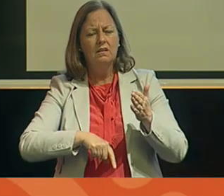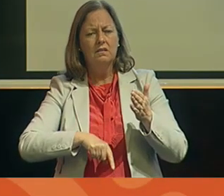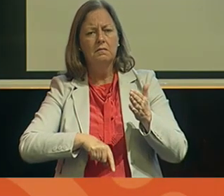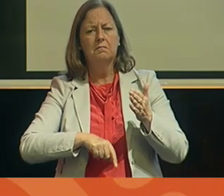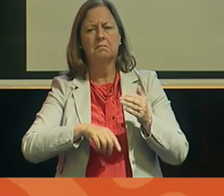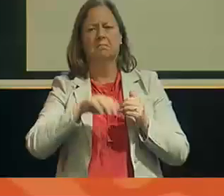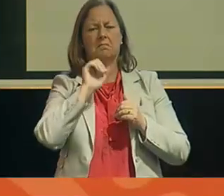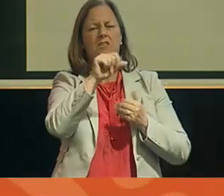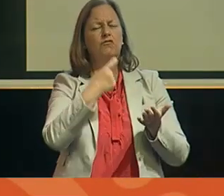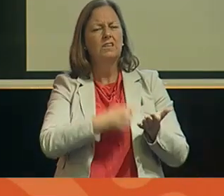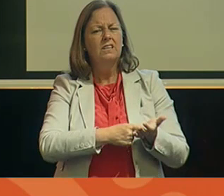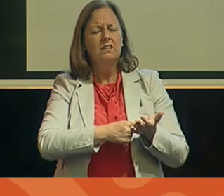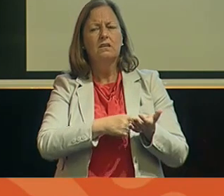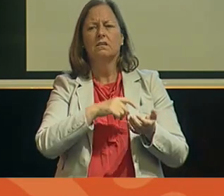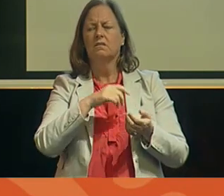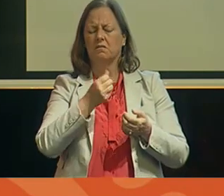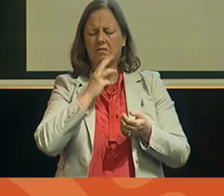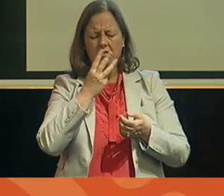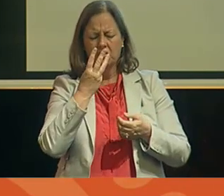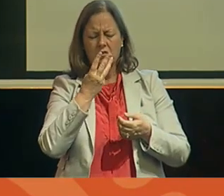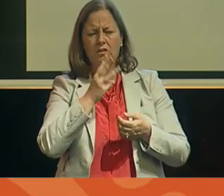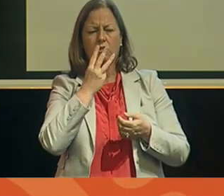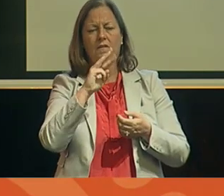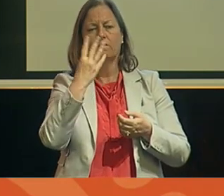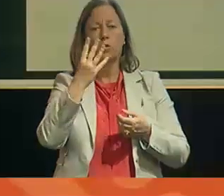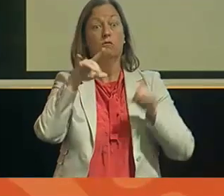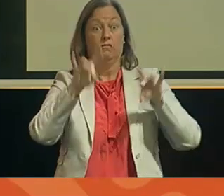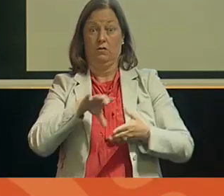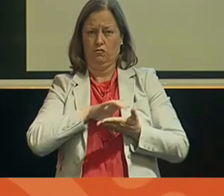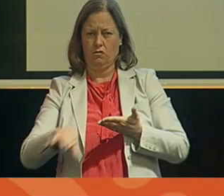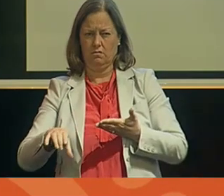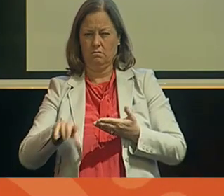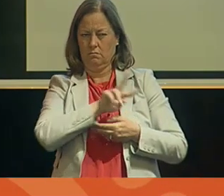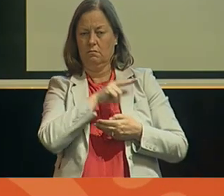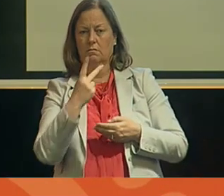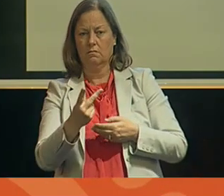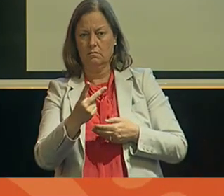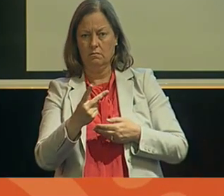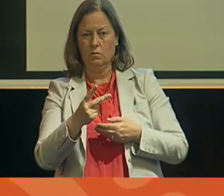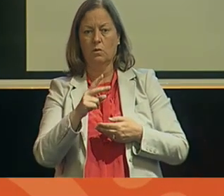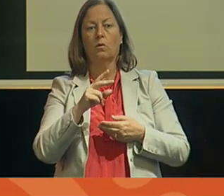ringgit or 334 Australian dollars and imprisonment of 6